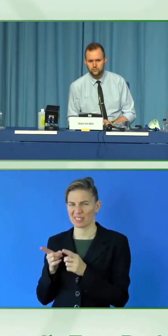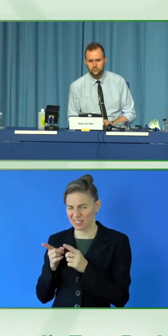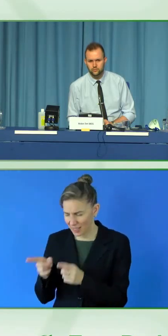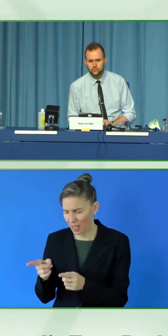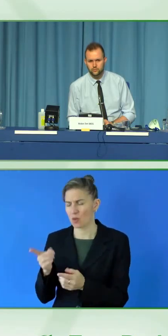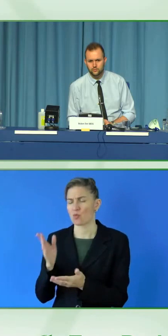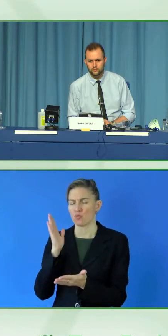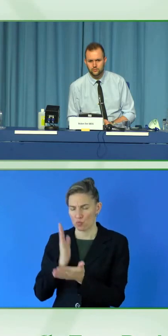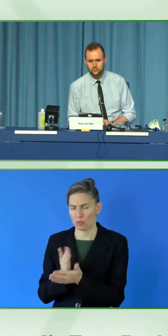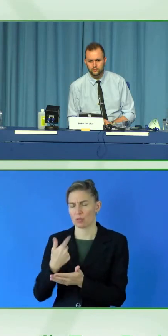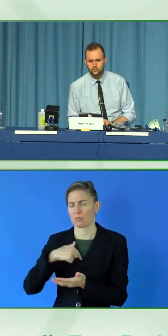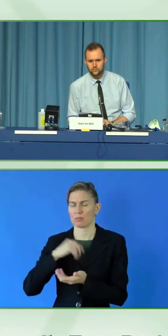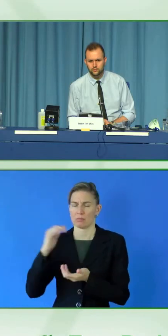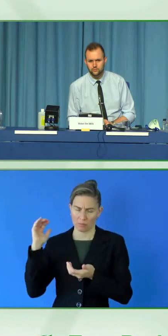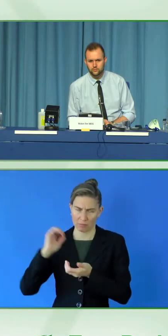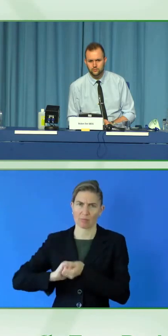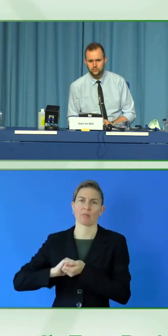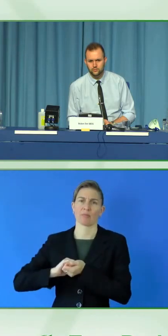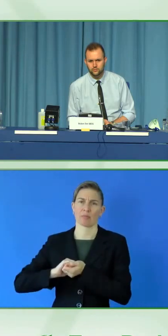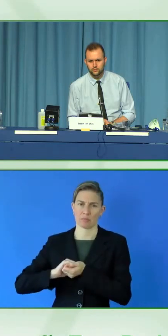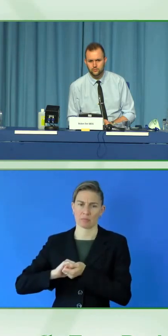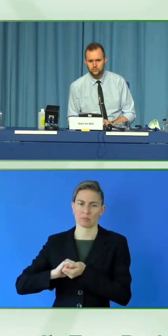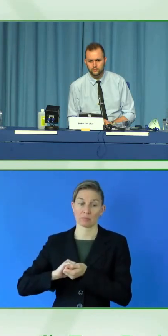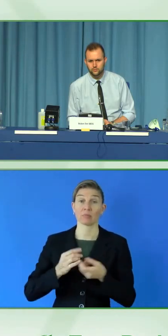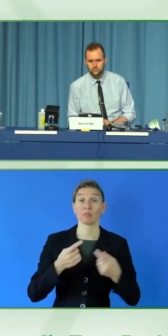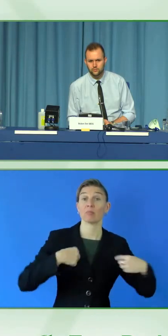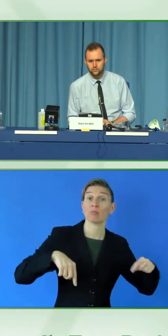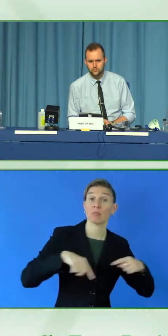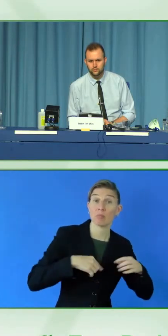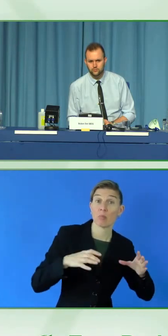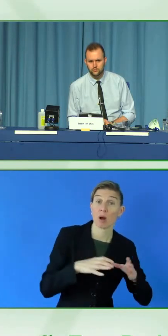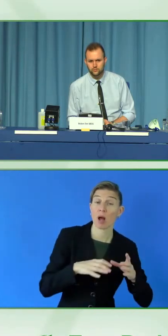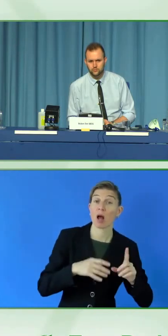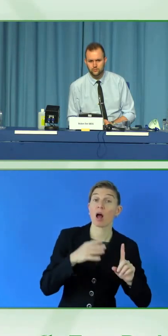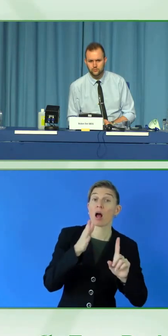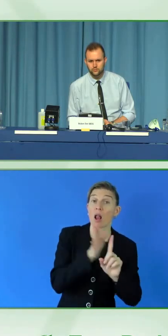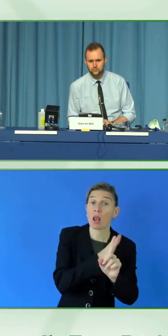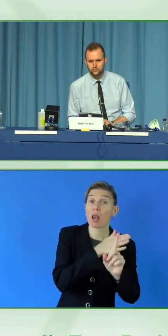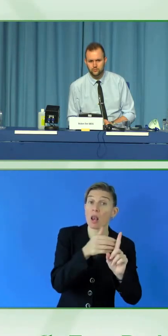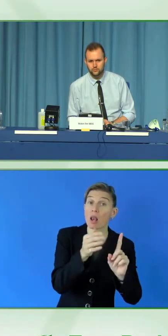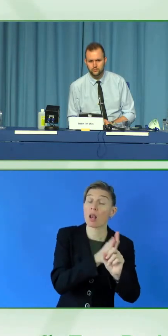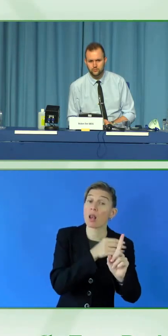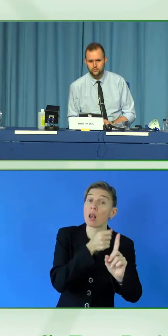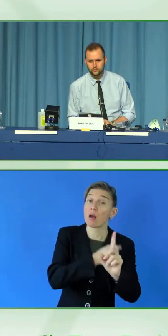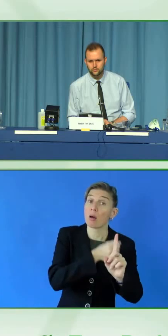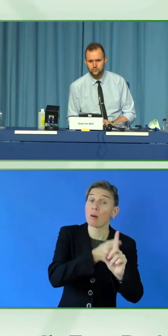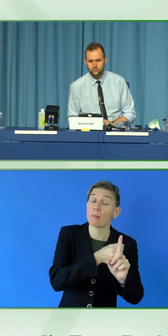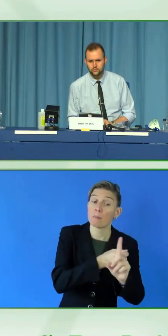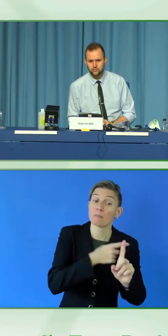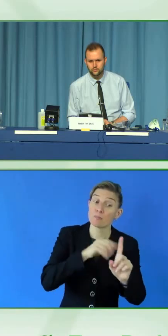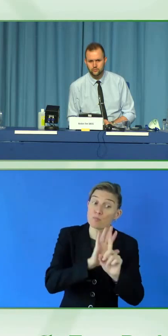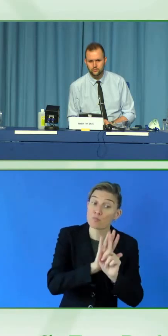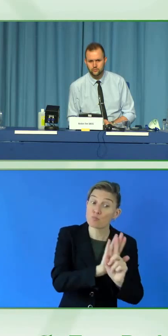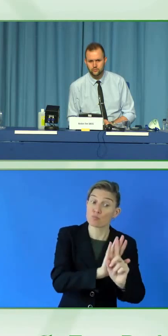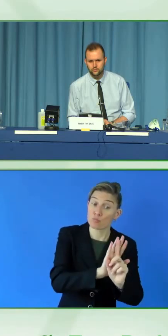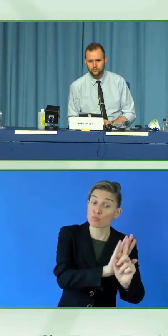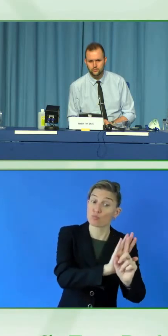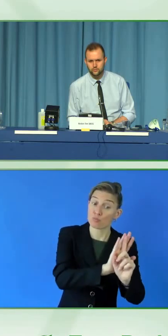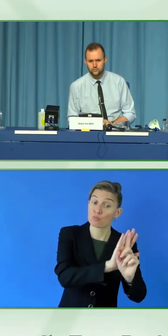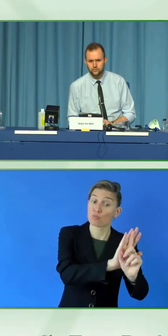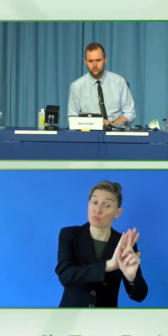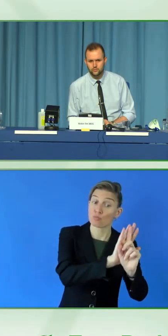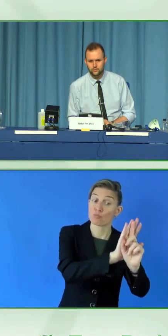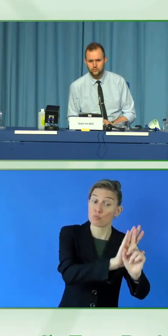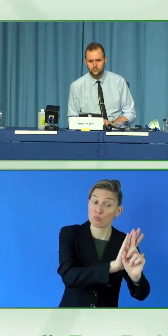are a lobby group for pressure. And I don't know if I professional, if